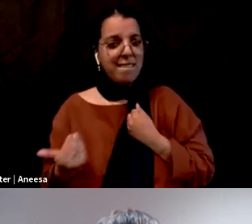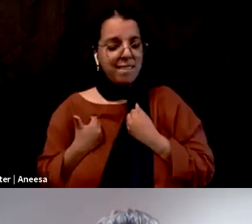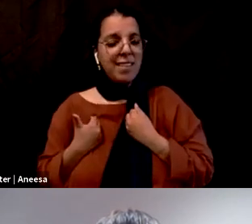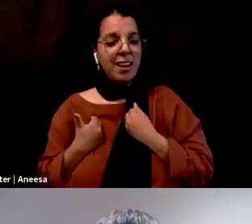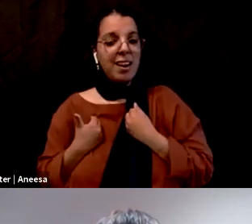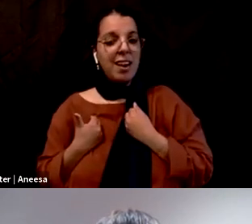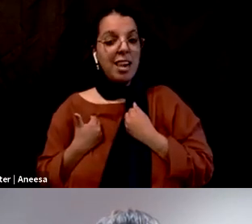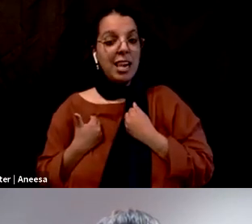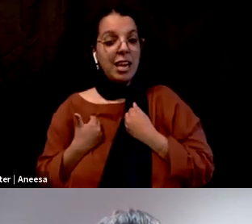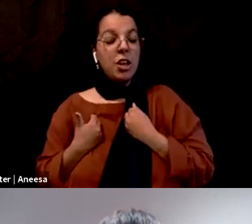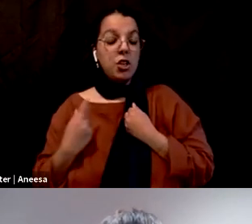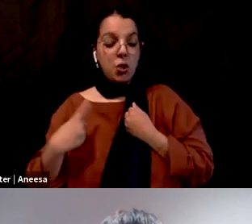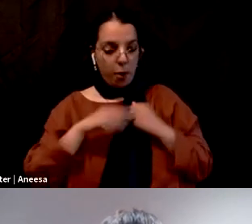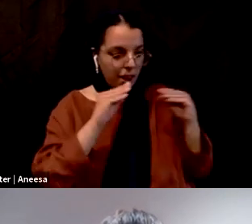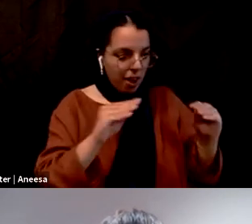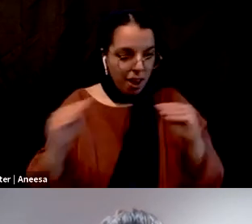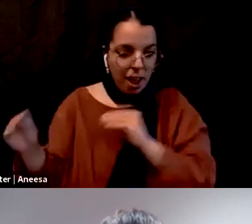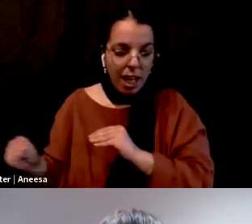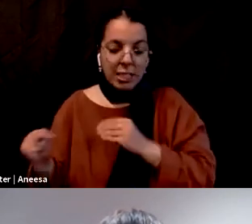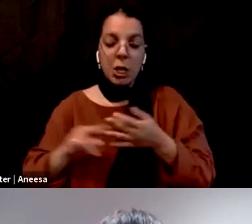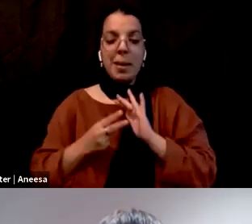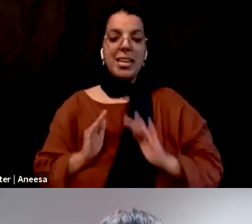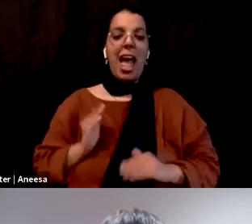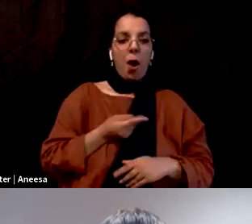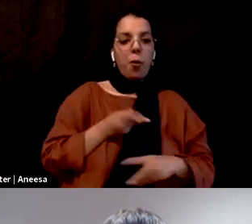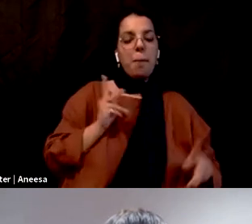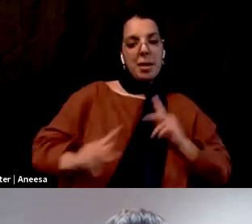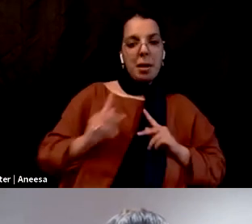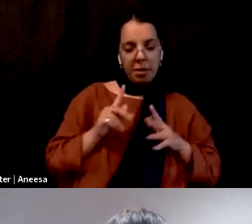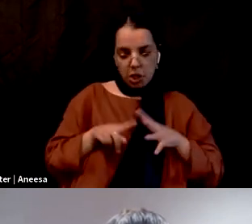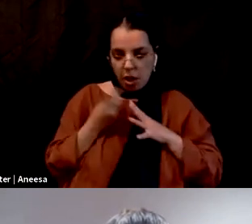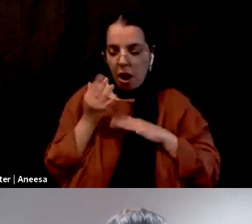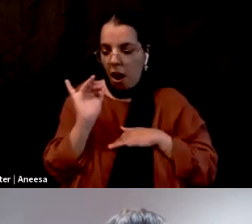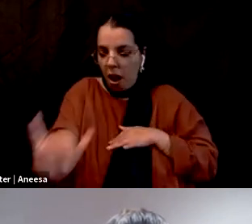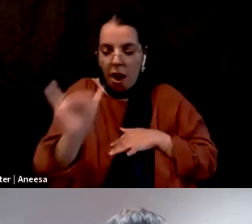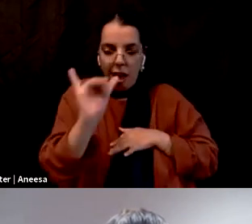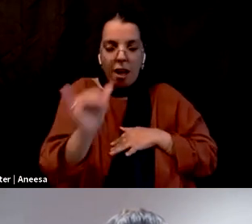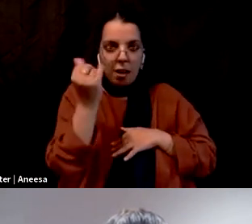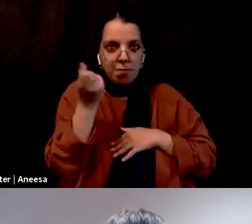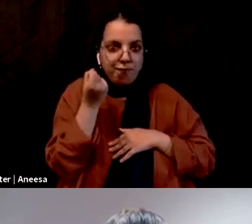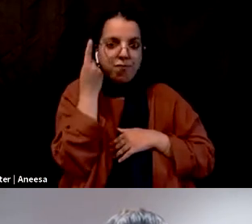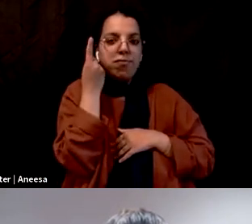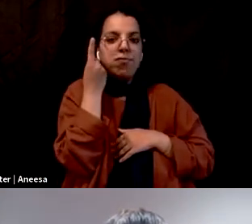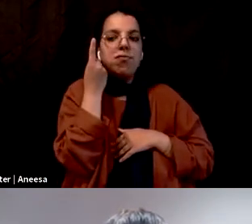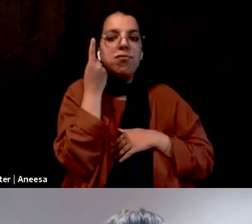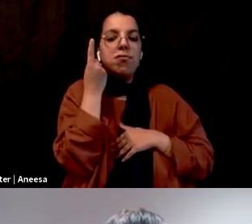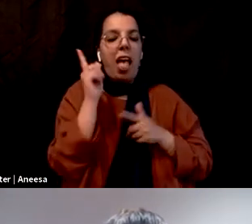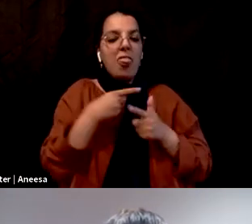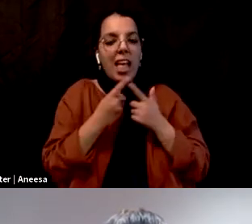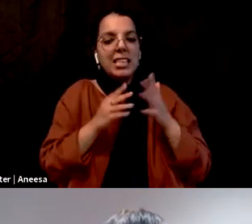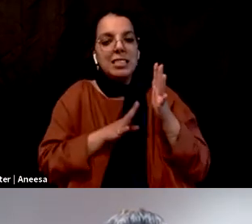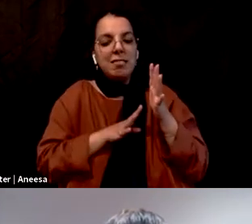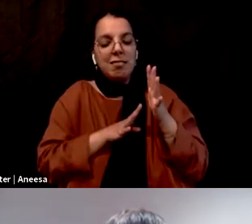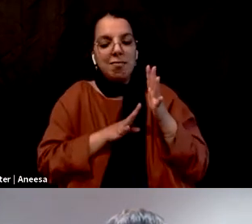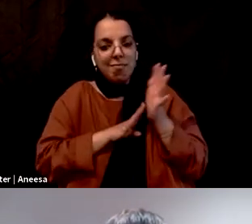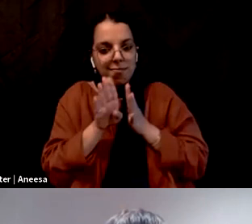own people actually gravitated towards it and started to understand it and started to develop an appreciation for what